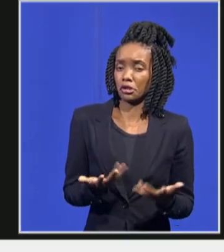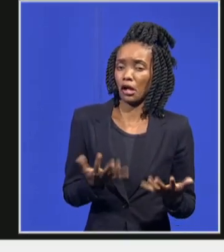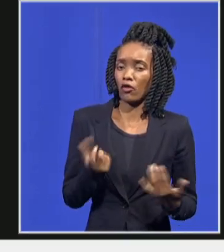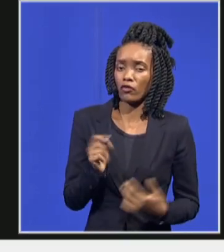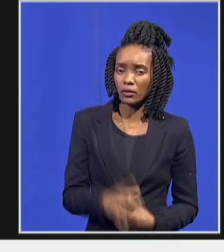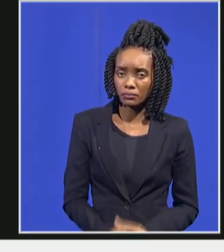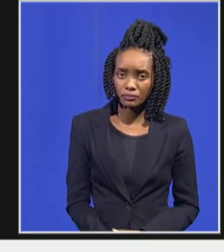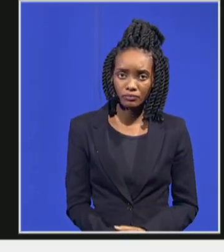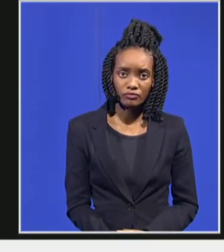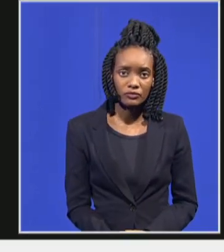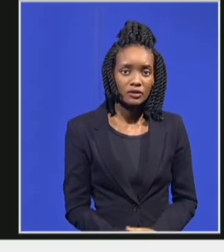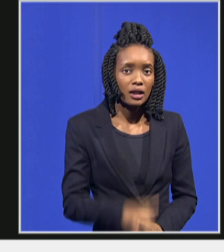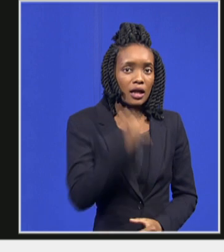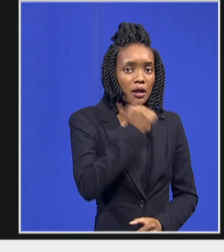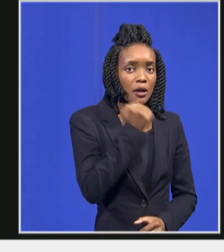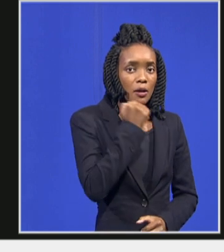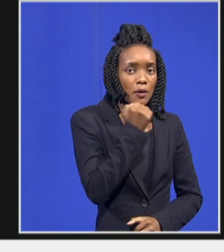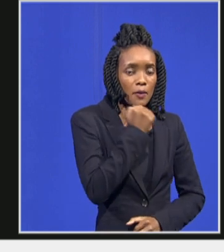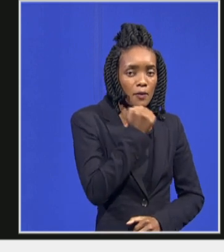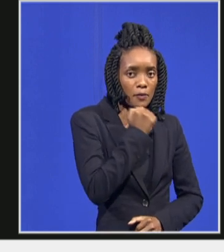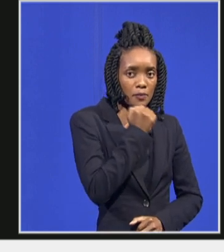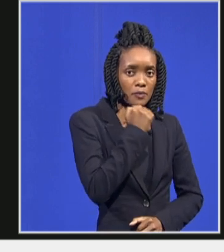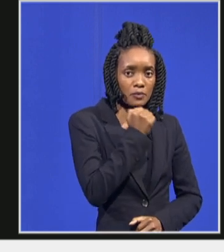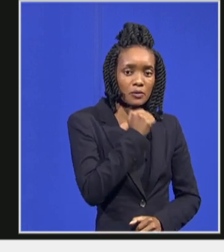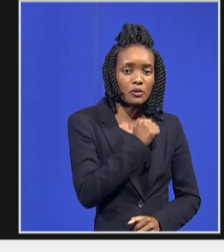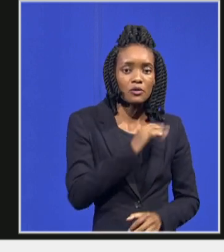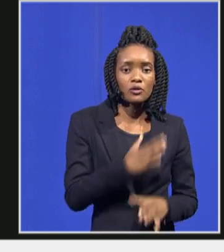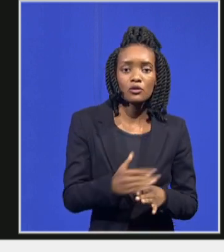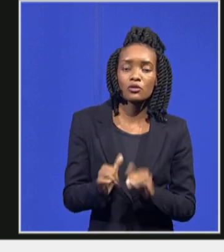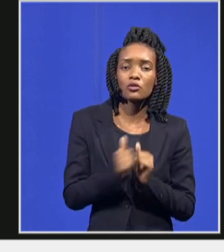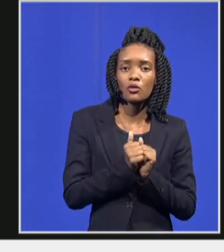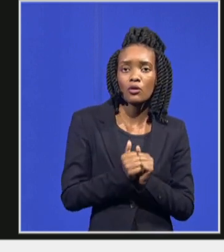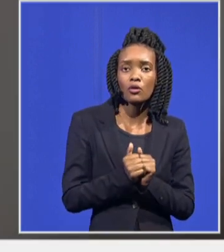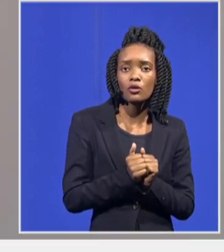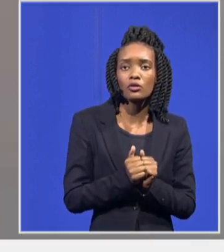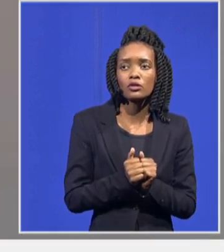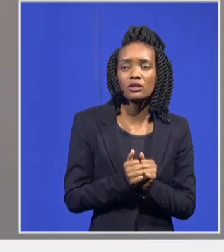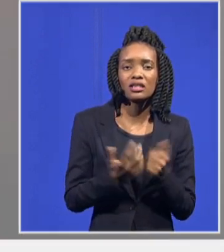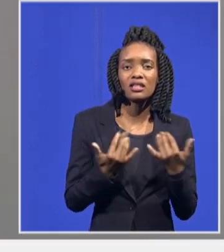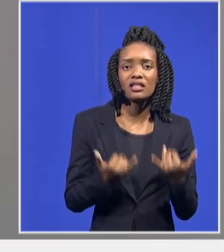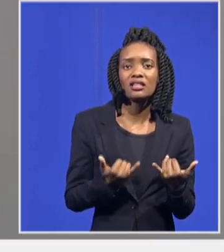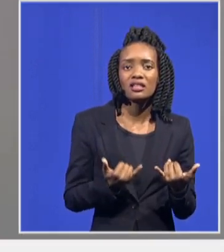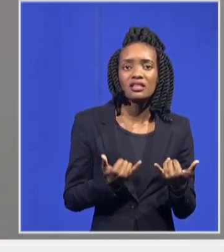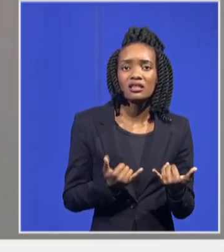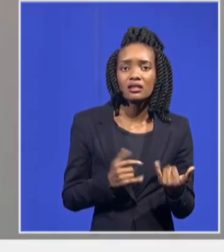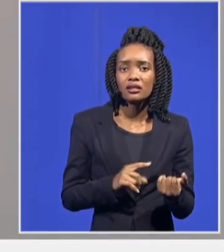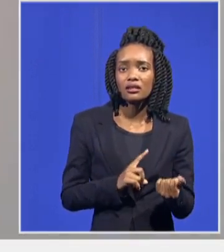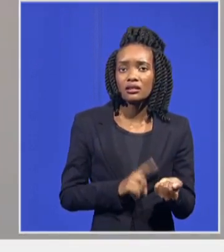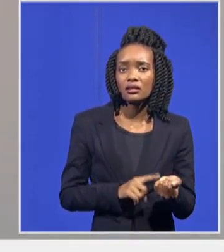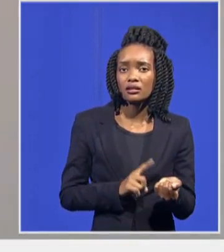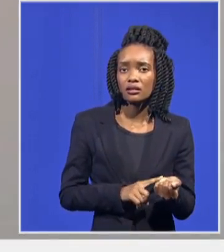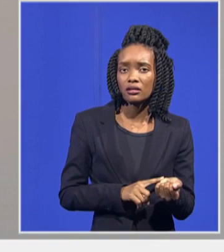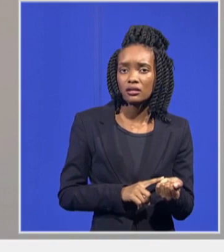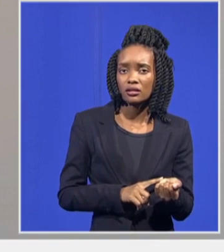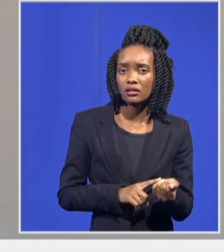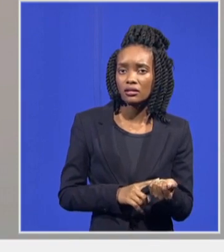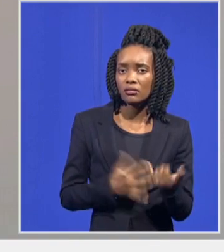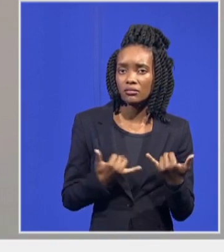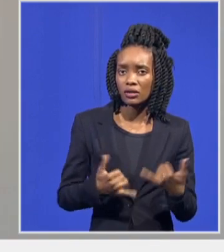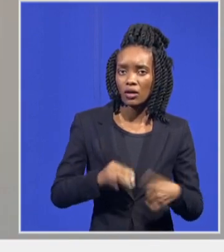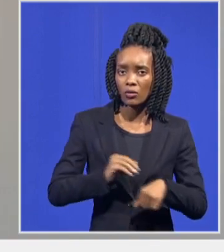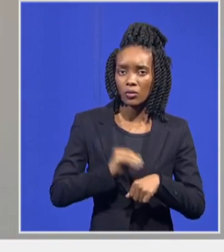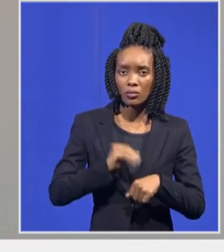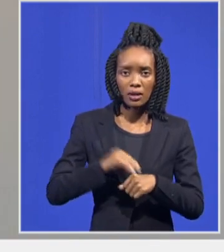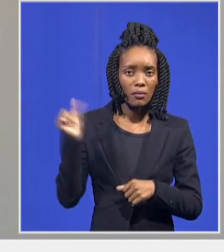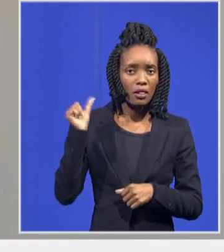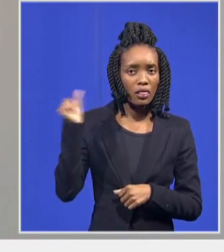I'm really sorry, colleagues. Just at the time when I'm about to speak, the gardener is busy cutting the hedge over here, so it's a little bit noisy. My